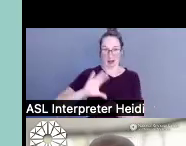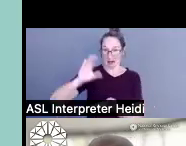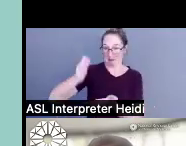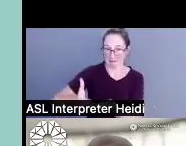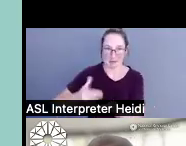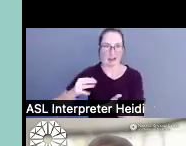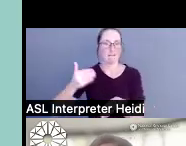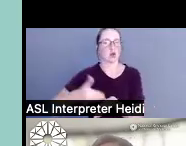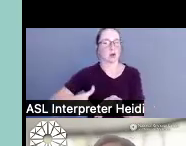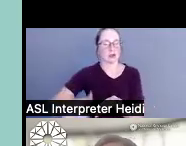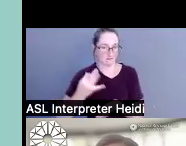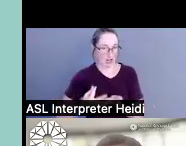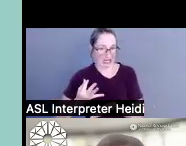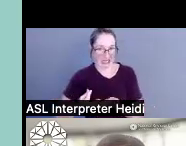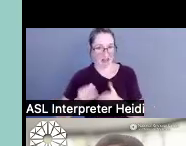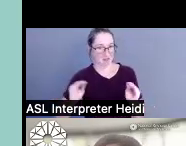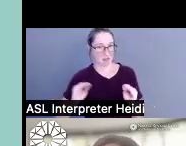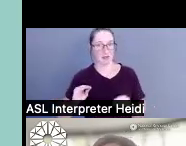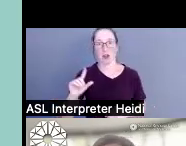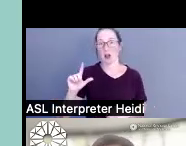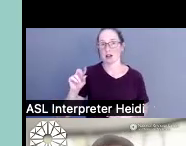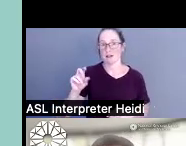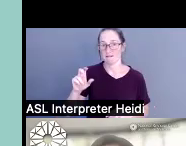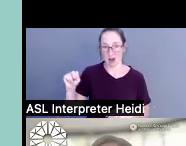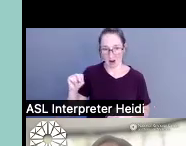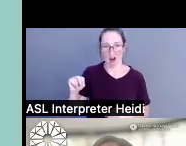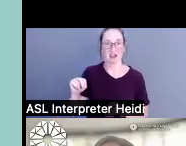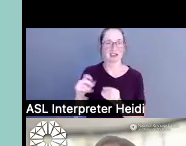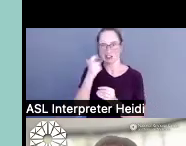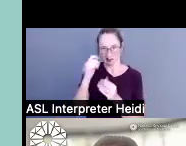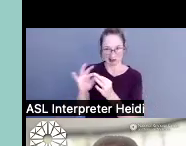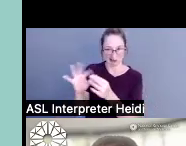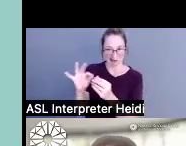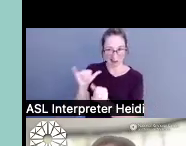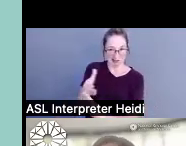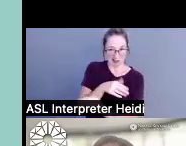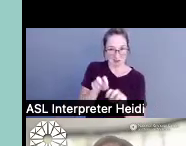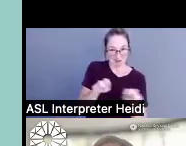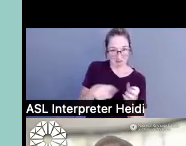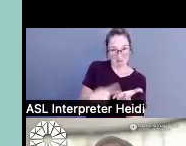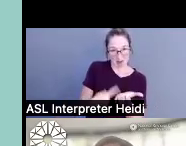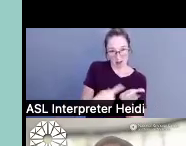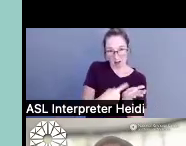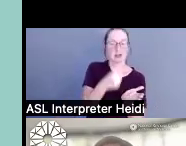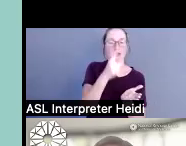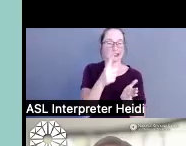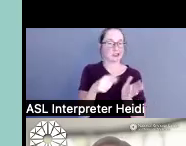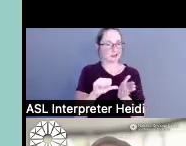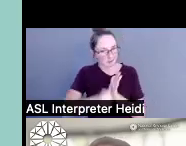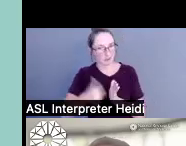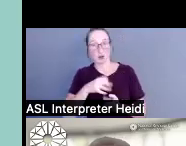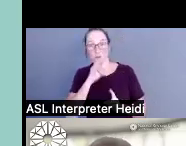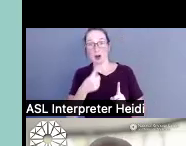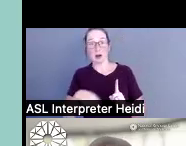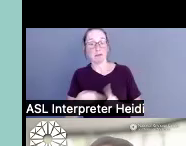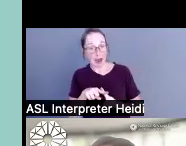and the frequency of funding. Lavon in the panel that was just concluded emphasized that really, when we're talking about the